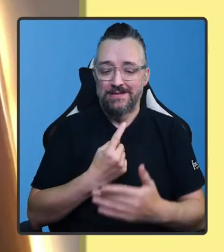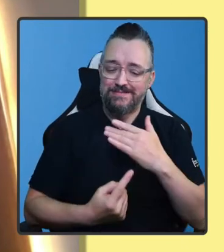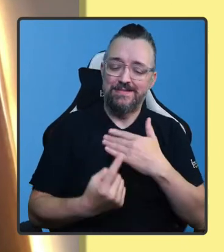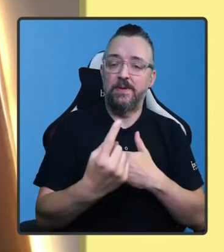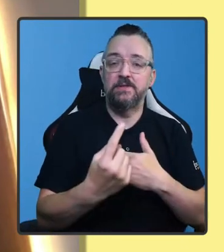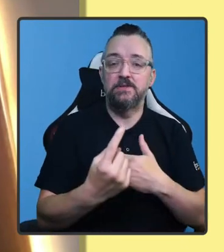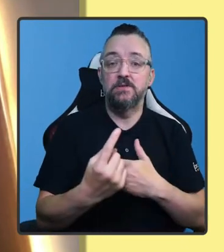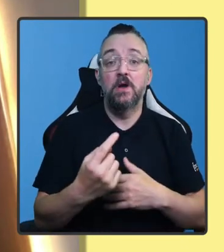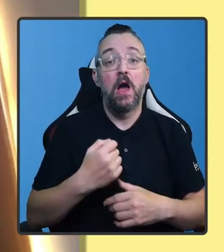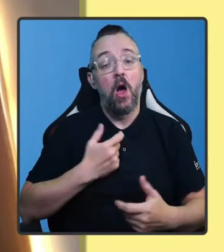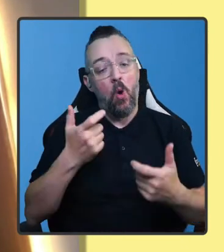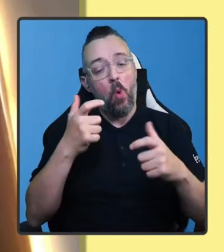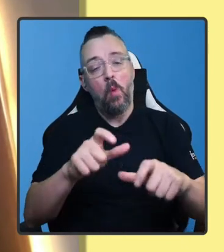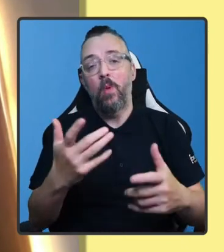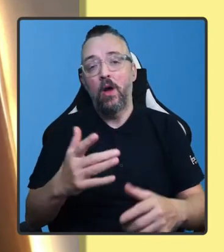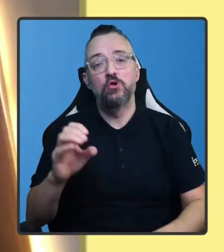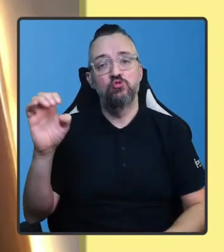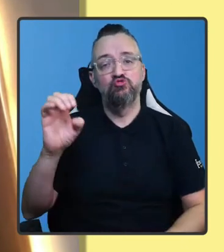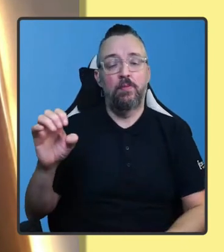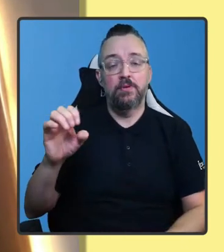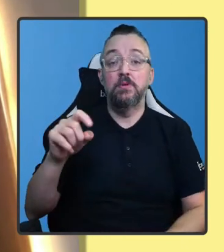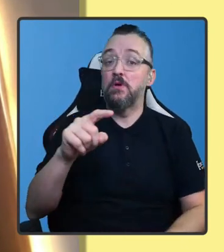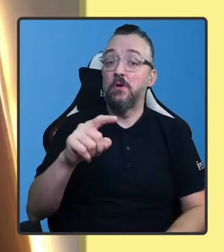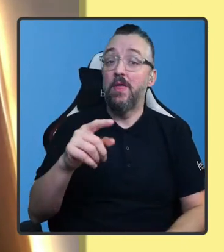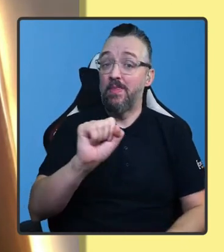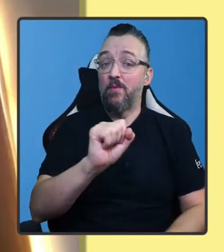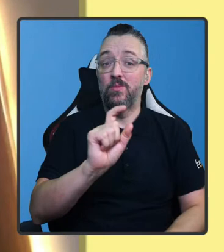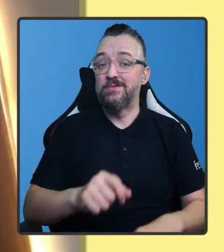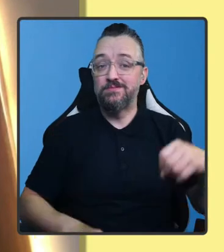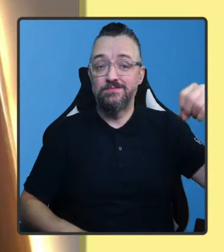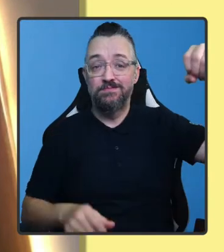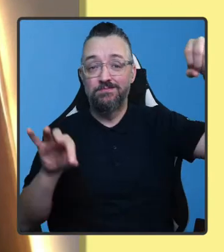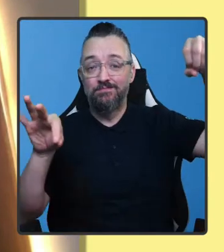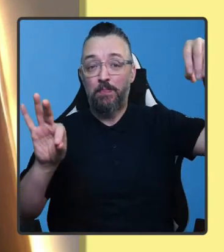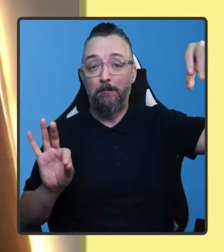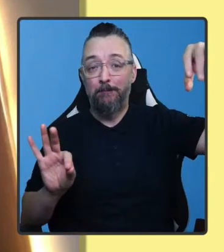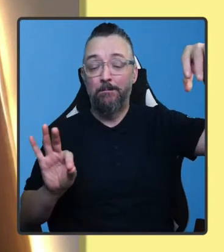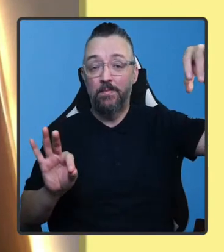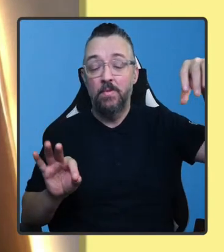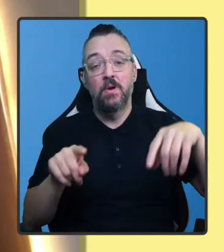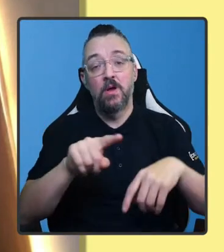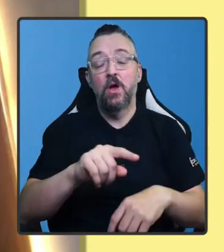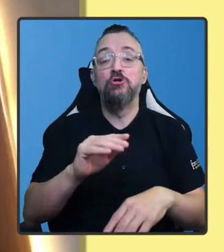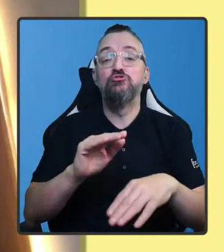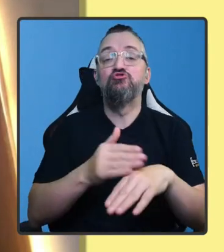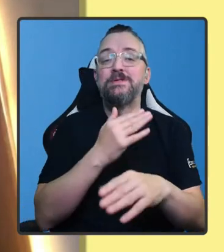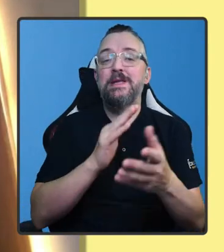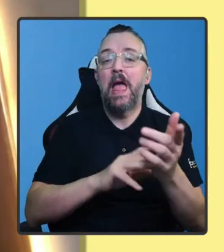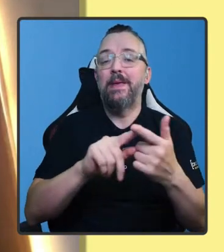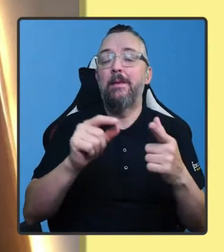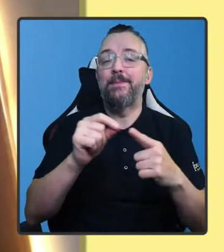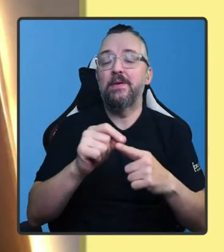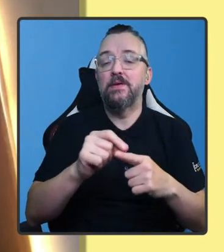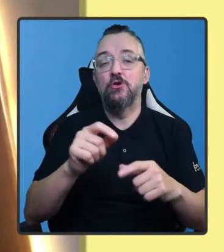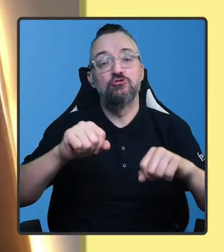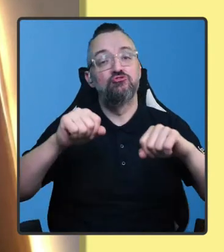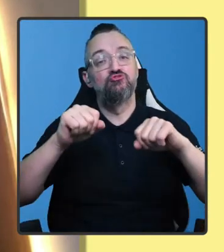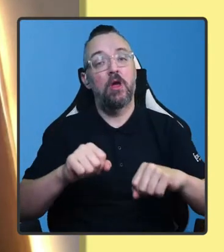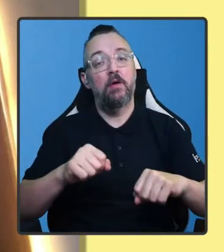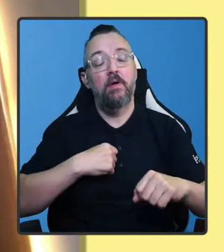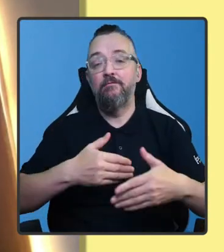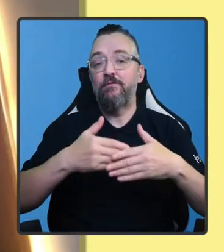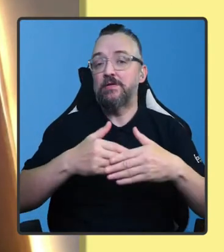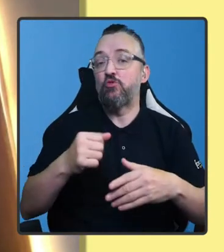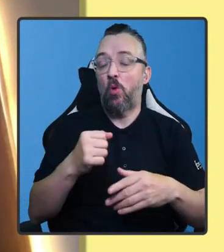our home. They have kept the lights on for us. Terry Rentke, Green MEP and chair of our Friends of Scotland group, sent